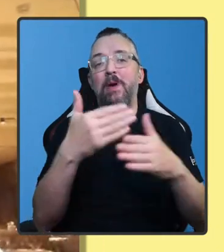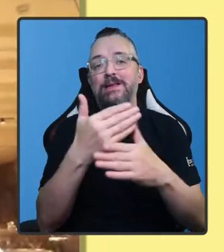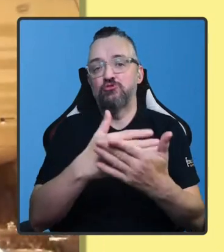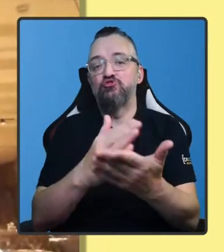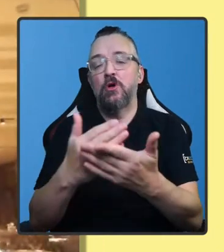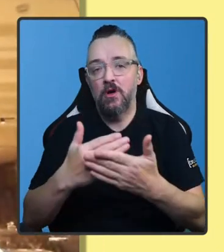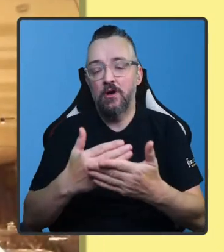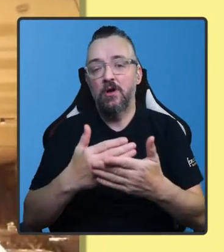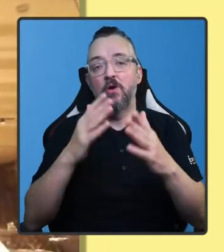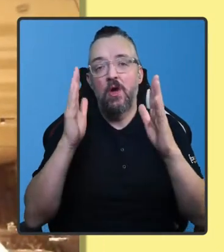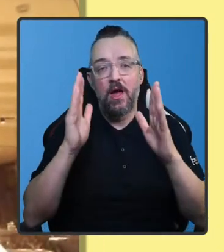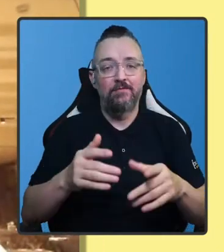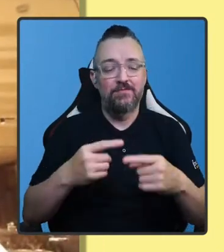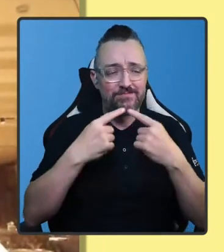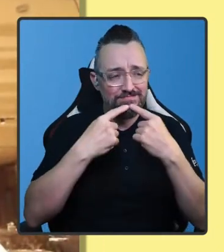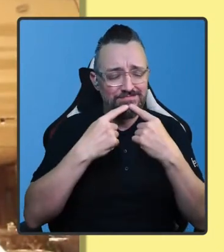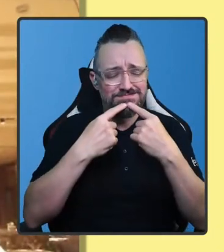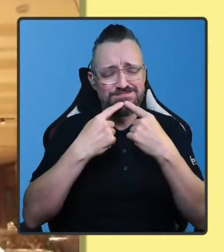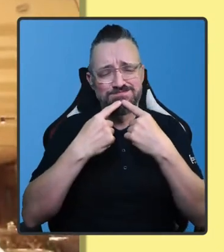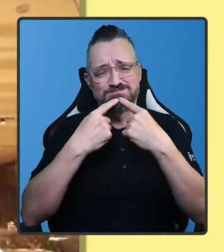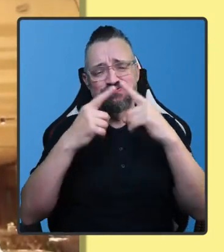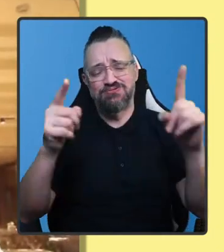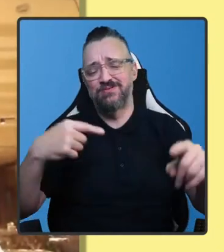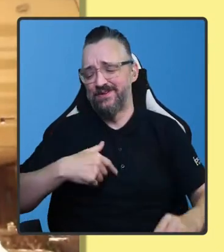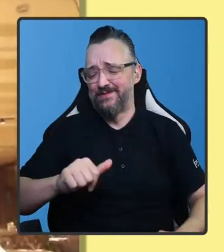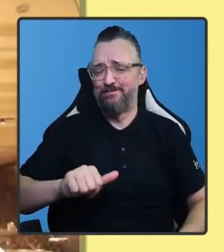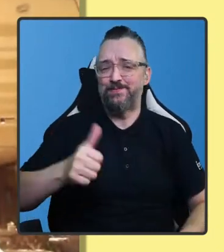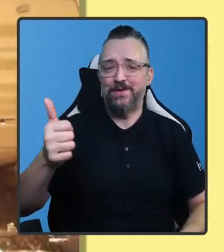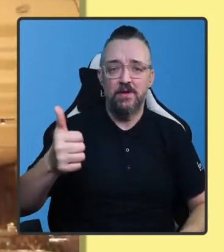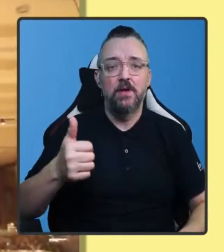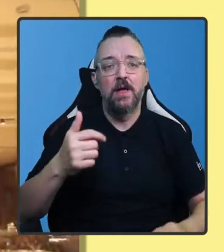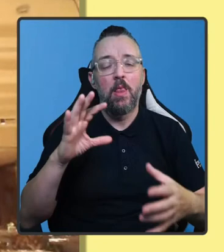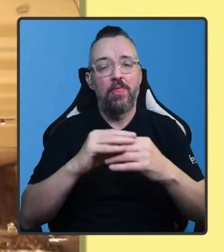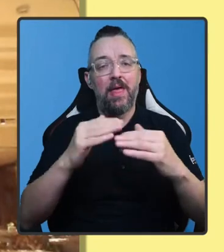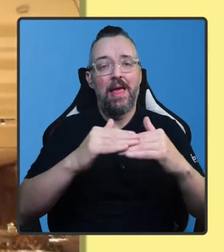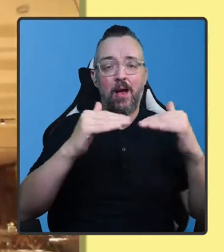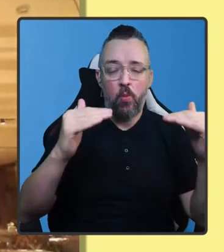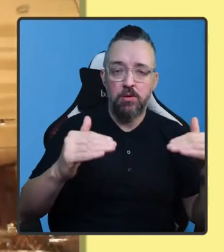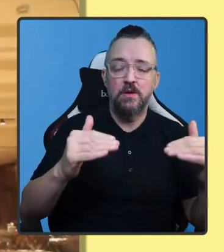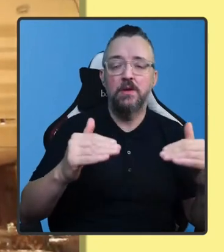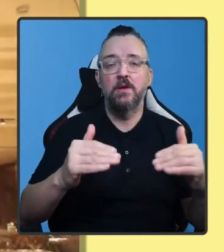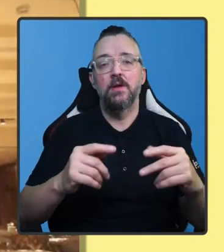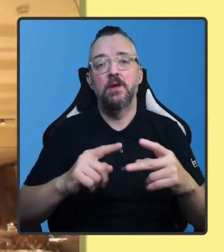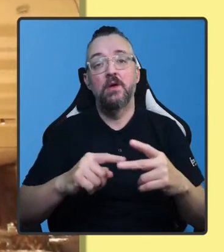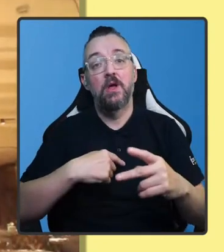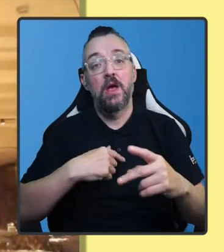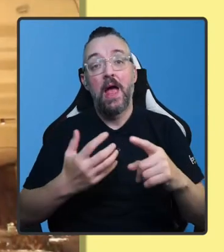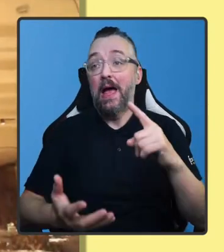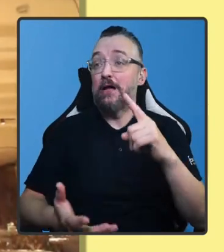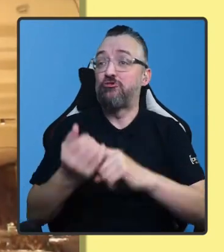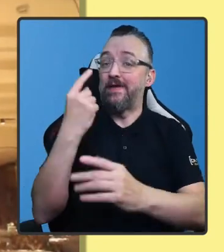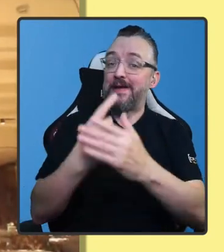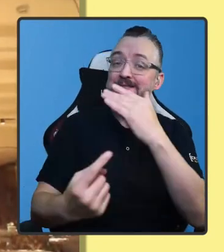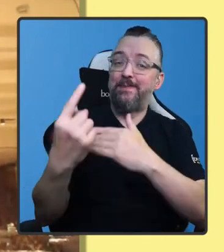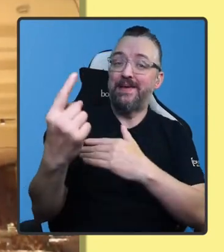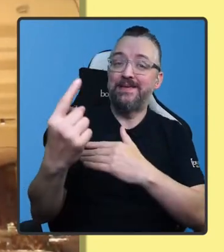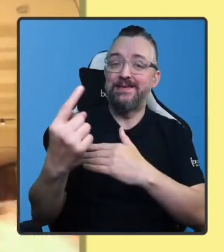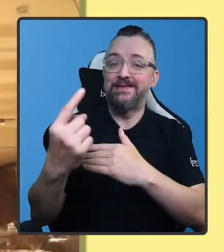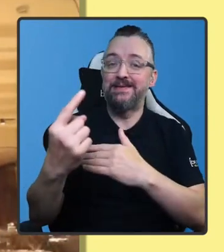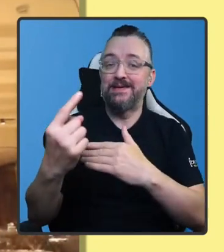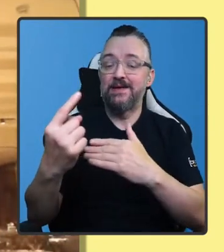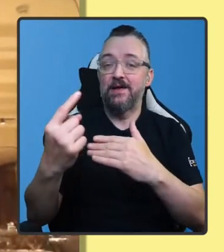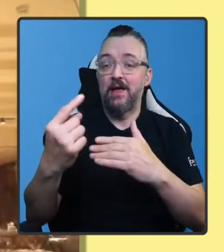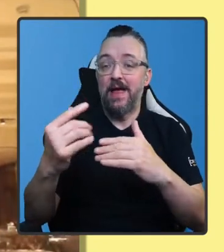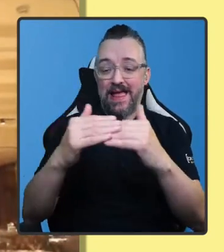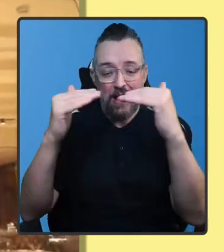how good we're doing and our equality policies. We cannot be achieving an independent Scotland and a more equal one when in the